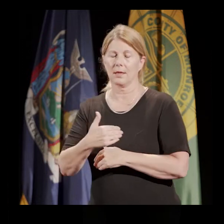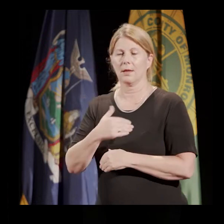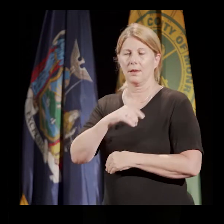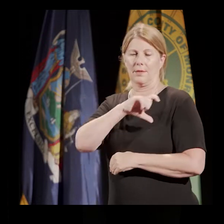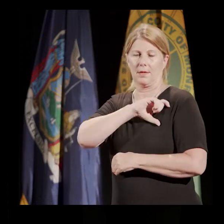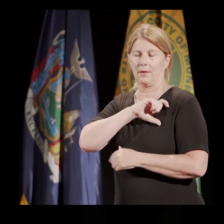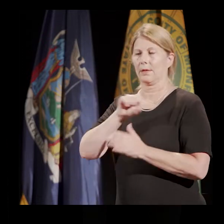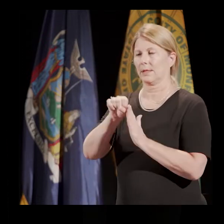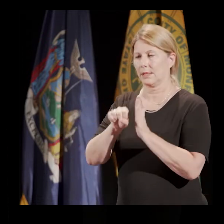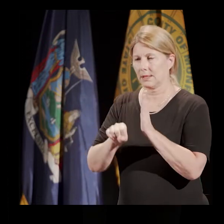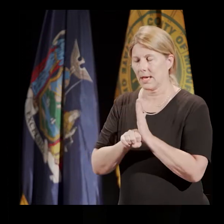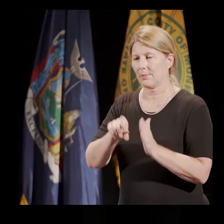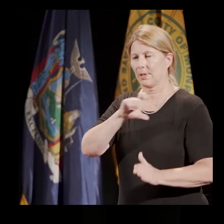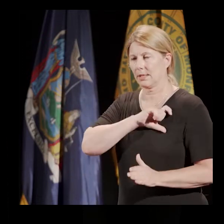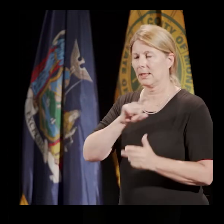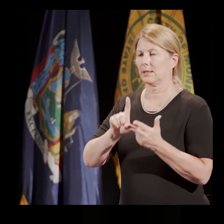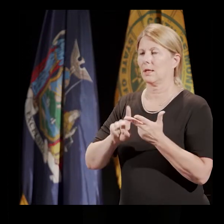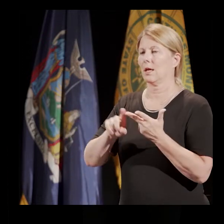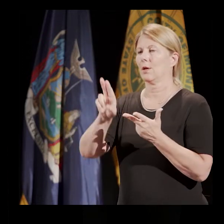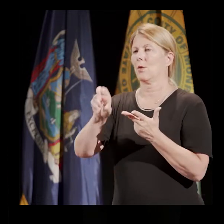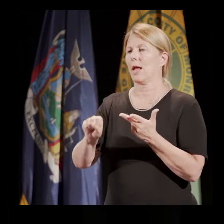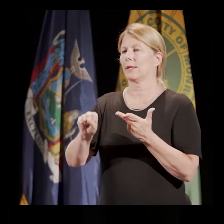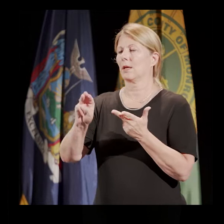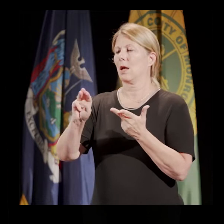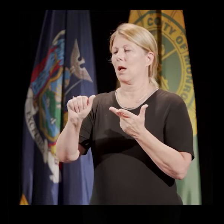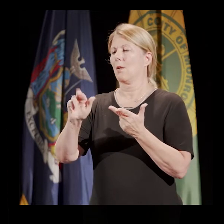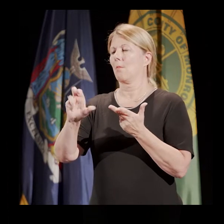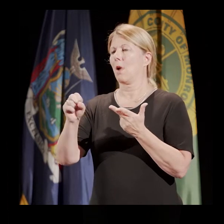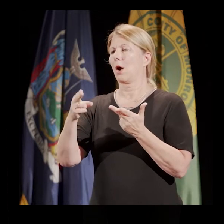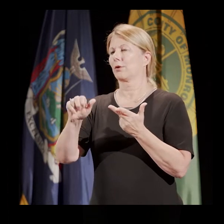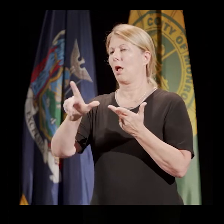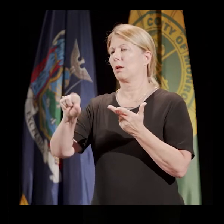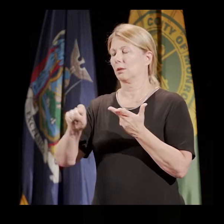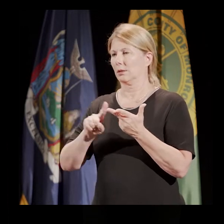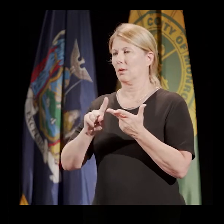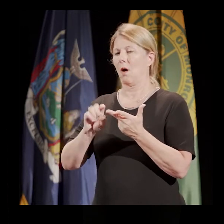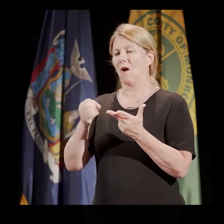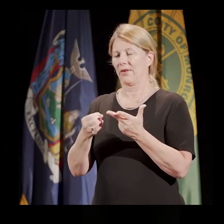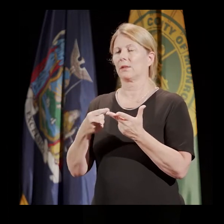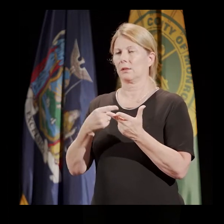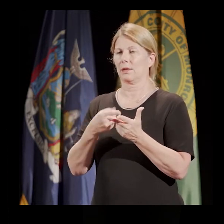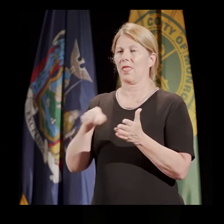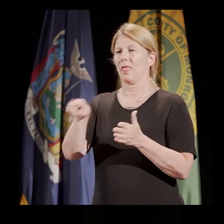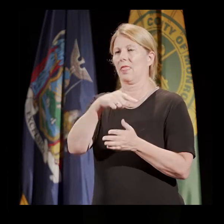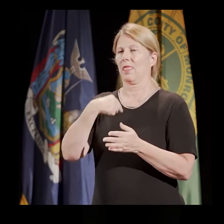Police, the U.S. Marshal's Office, who are a part of this collaboration as we seek